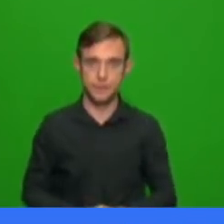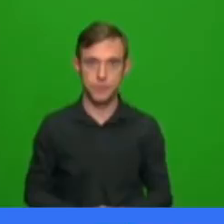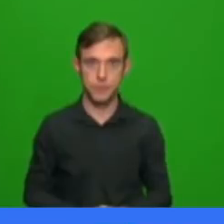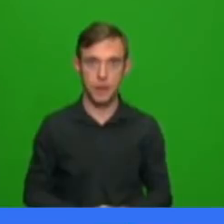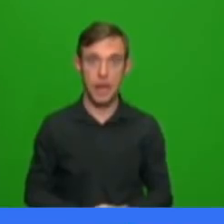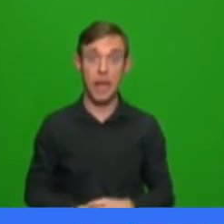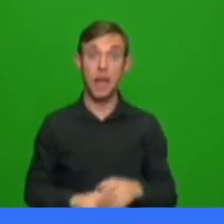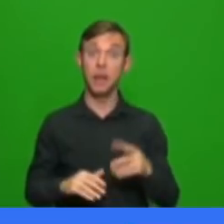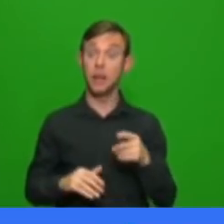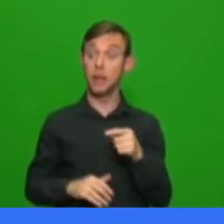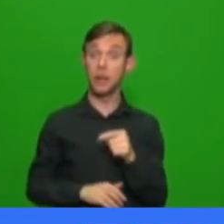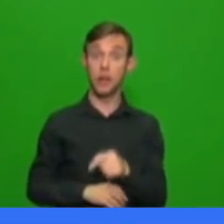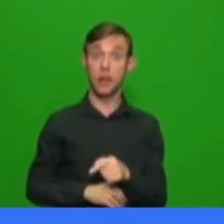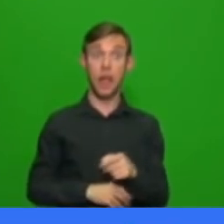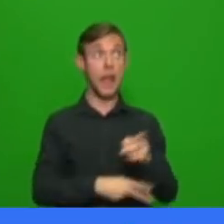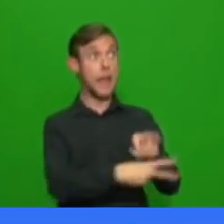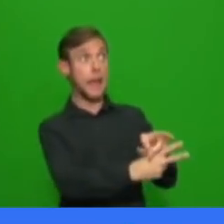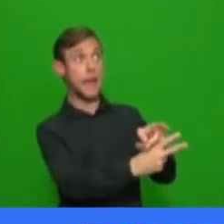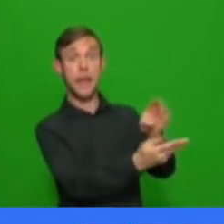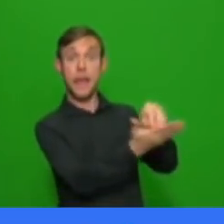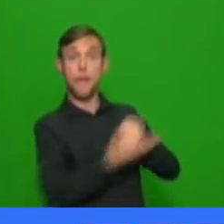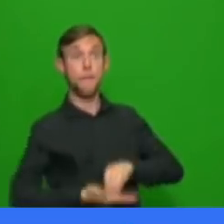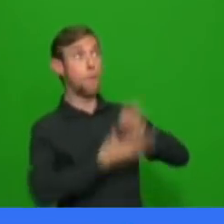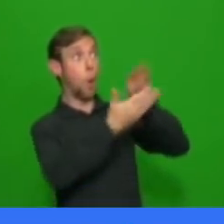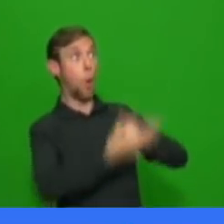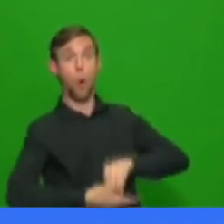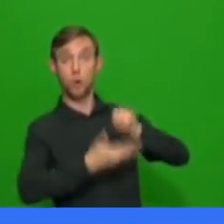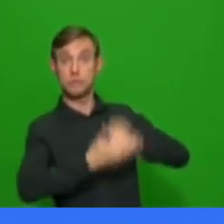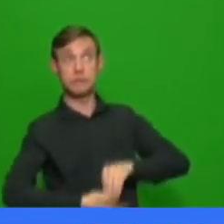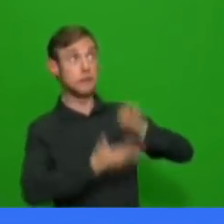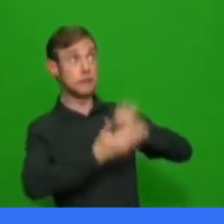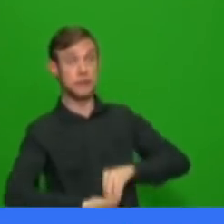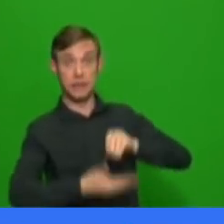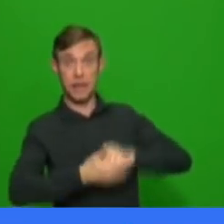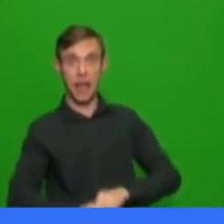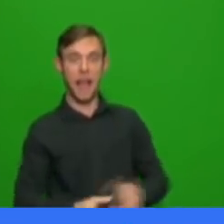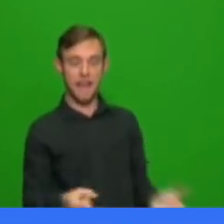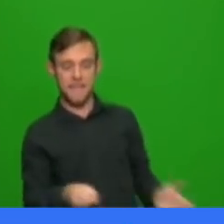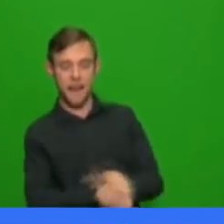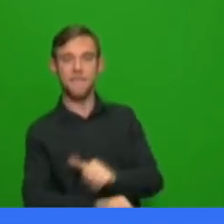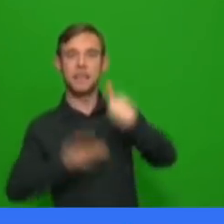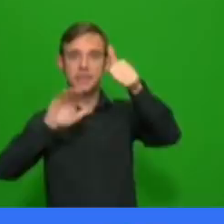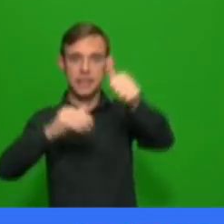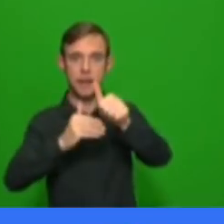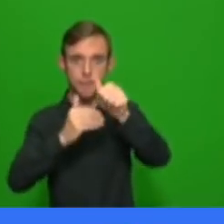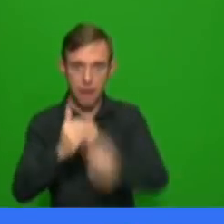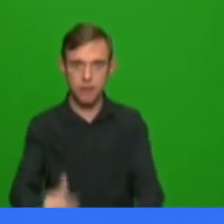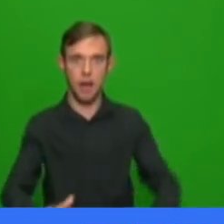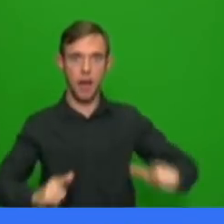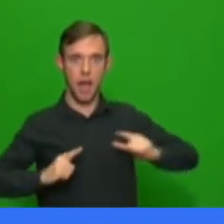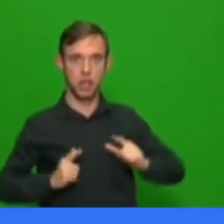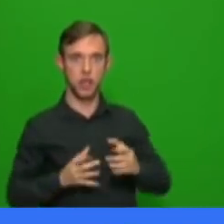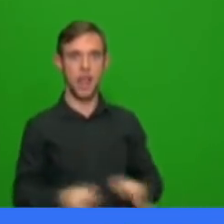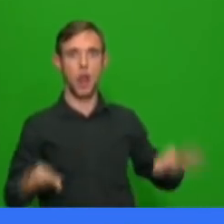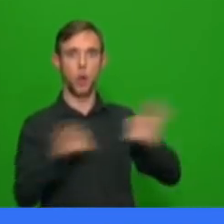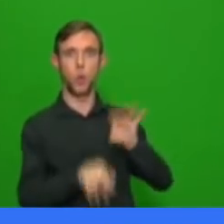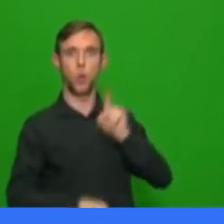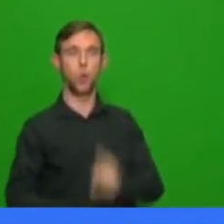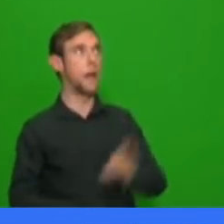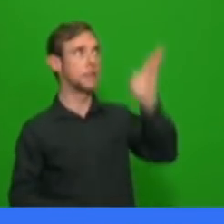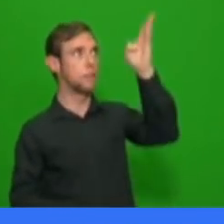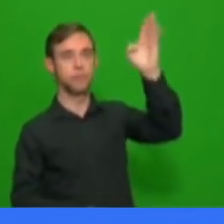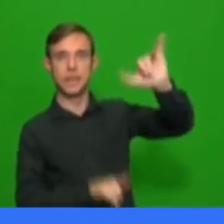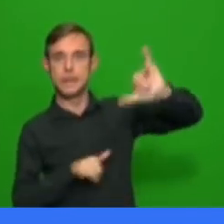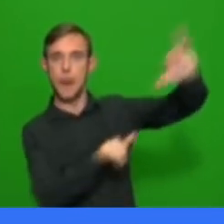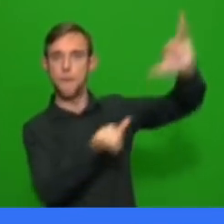6 months of imports, and we are just about there in terms of that cover. But there are